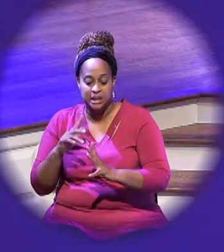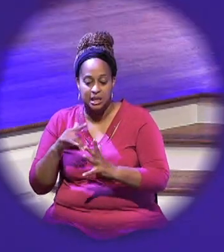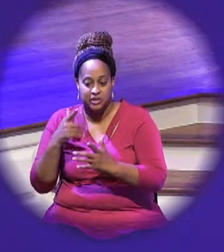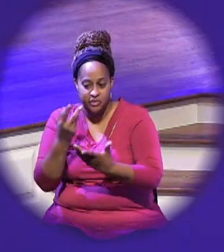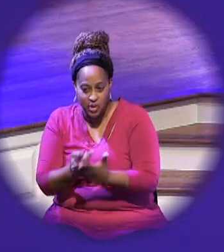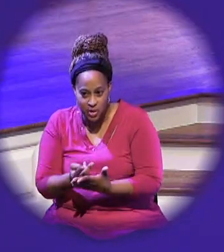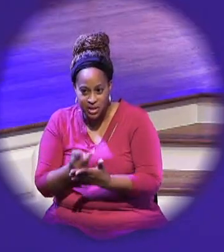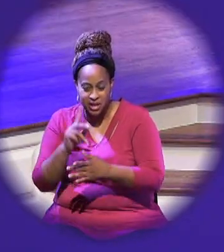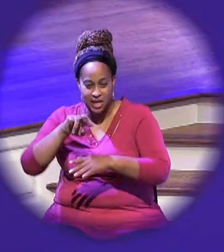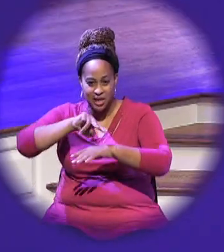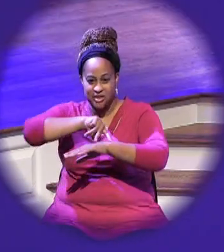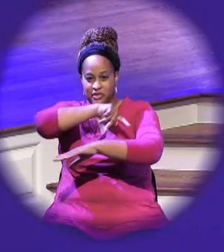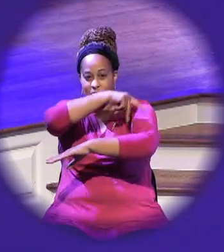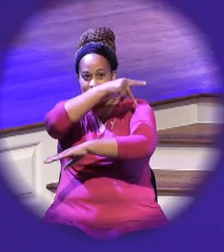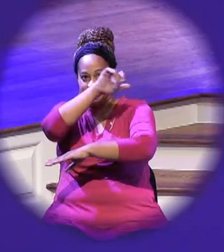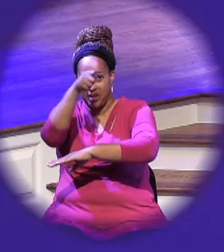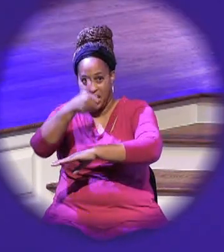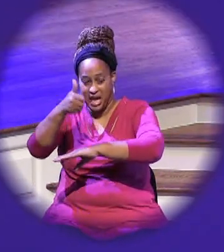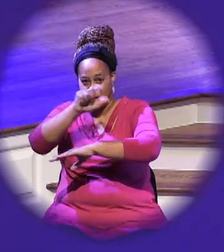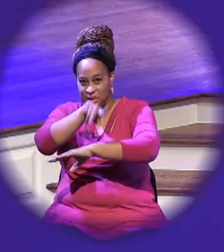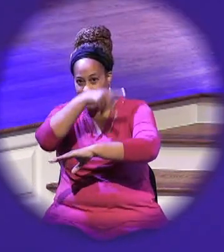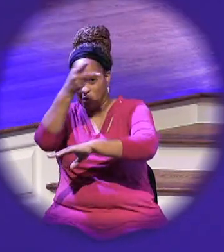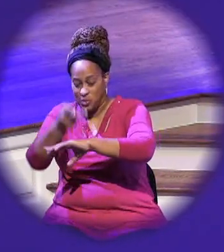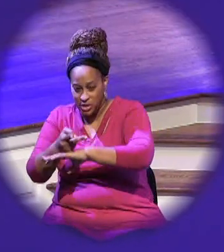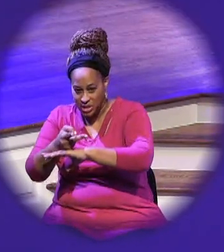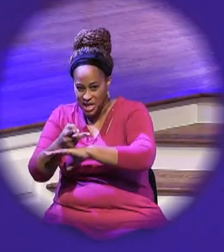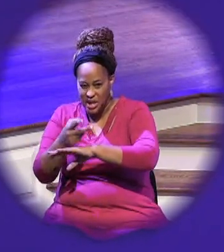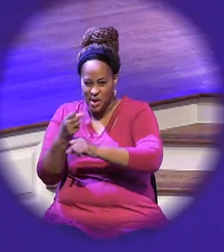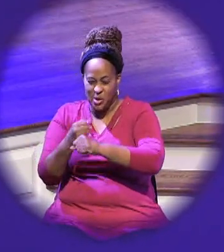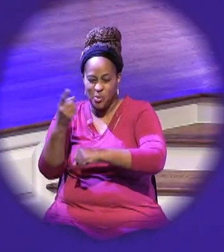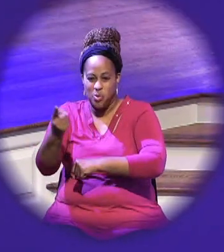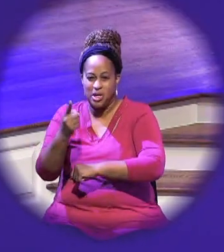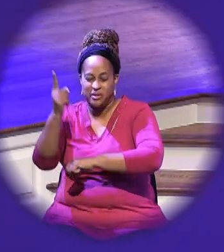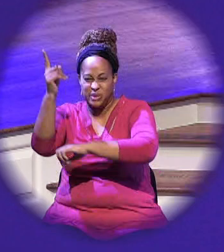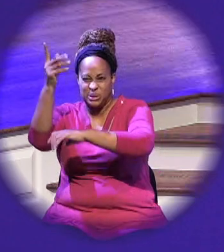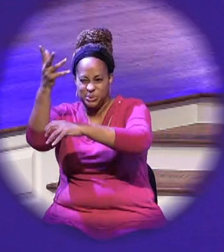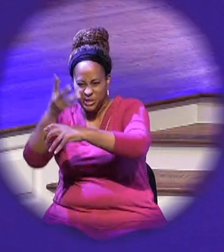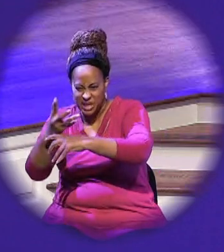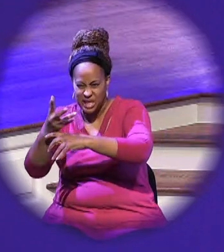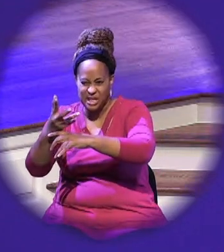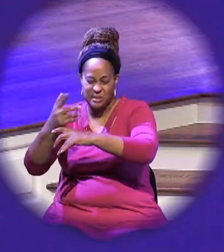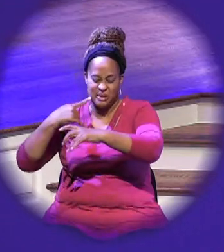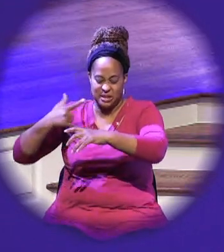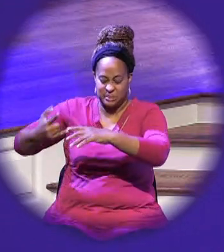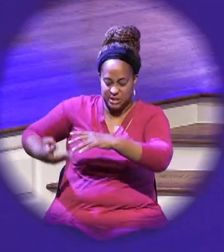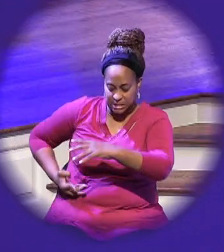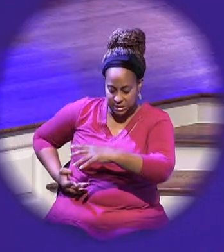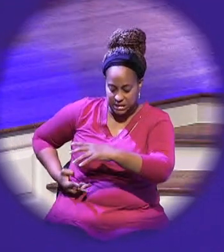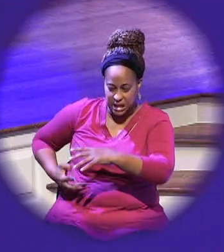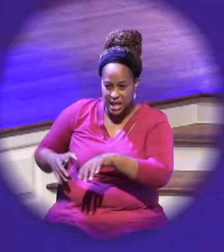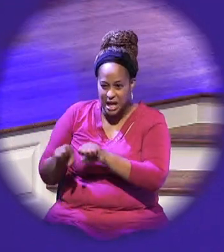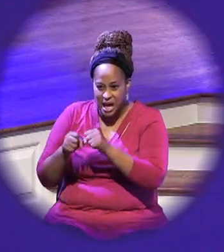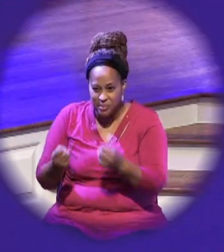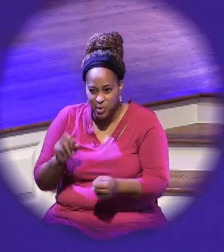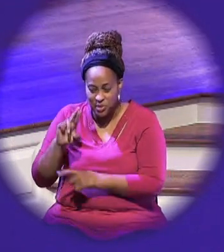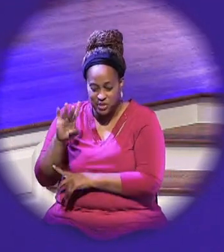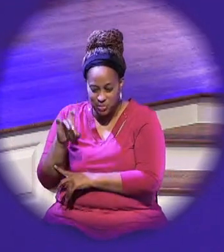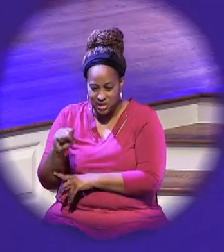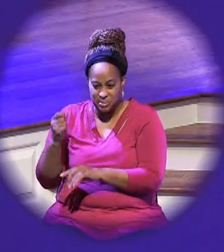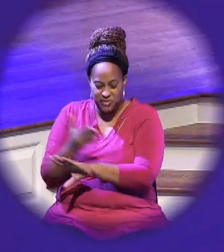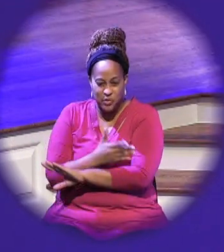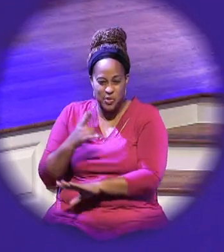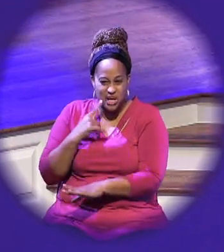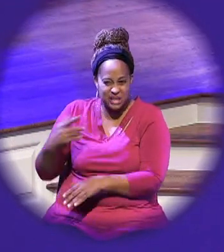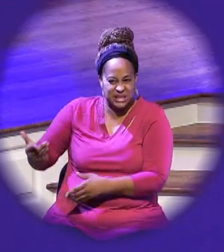gone flying across the attic and caught one of the rafters across my ribs. I've broken ribs before, and as soon as I hit, I